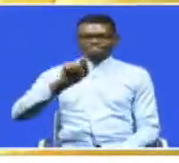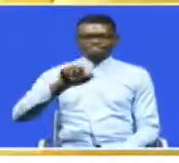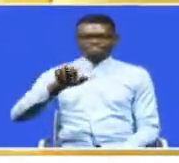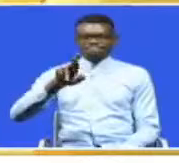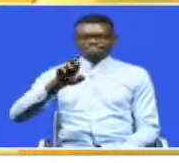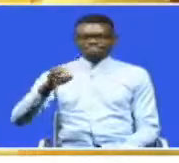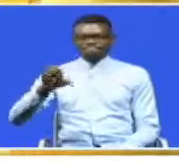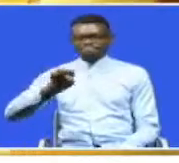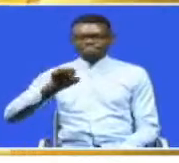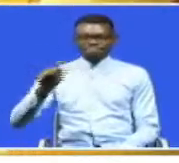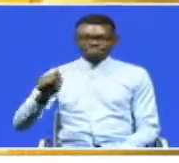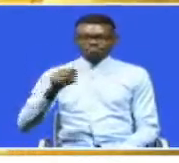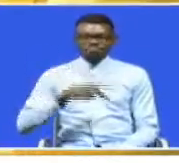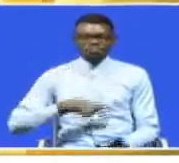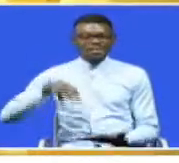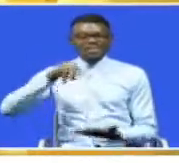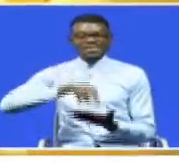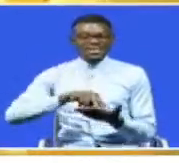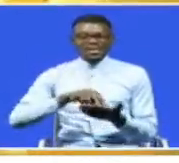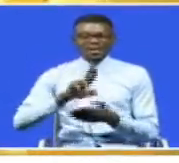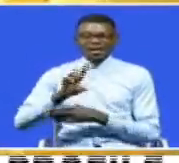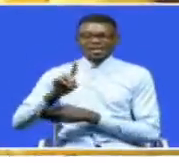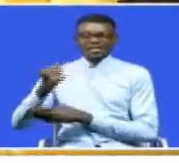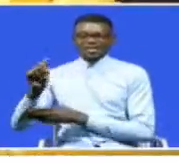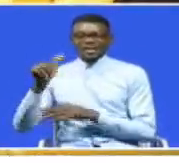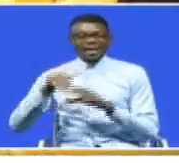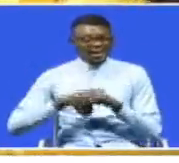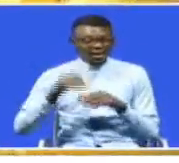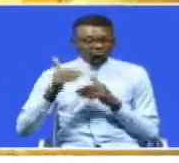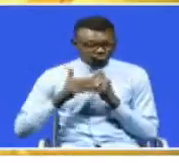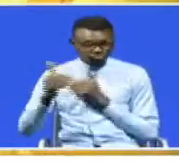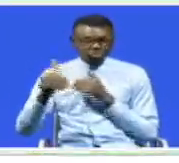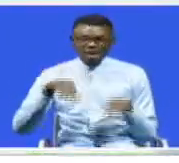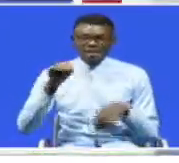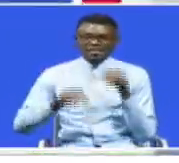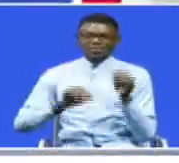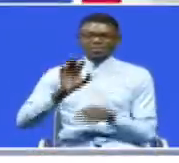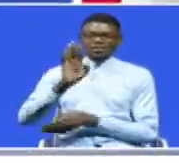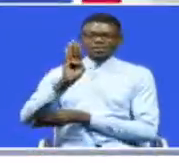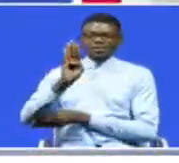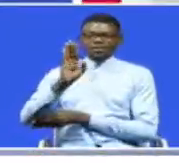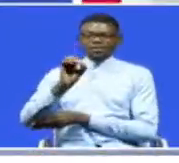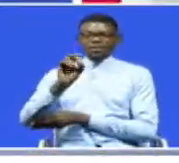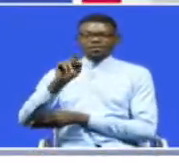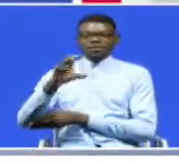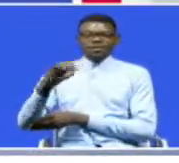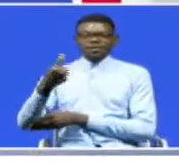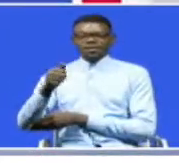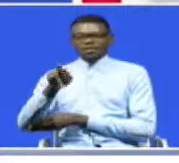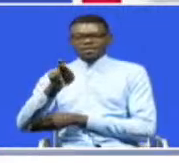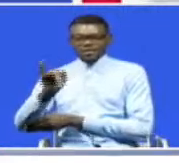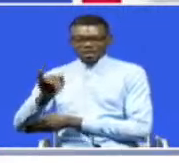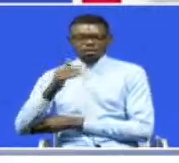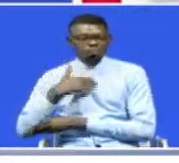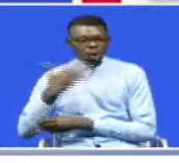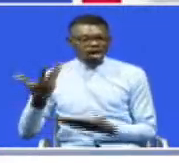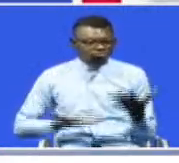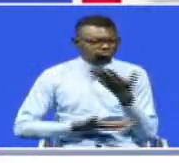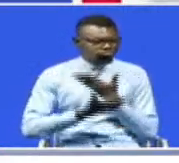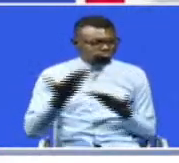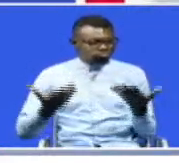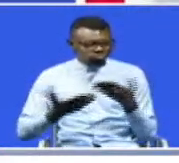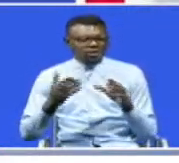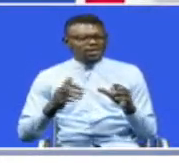the UDA flag in the forthcoming Bonchari parliamentary by-election. Tutazidi na kujadiliana na